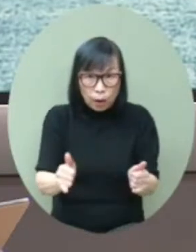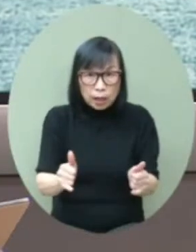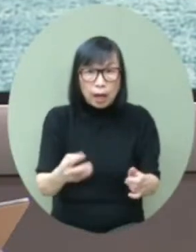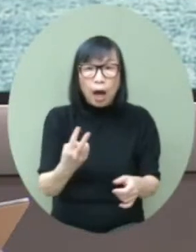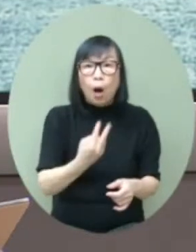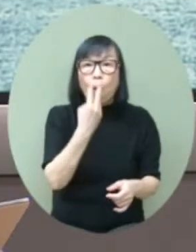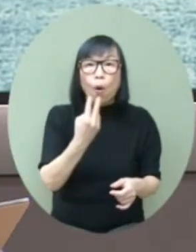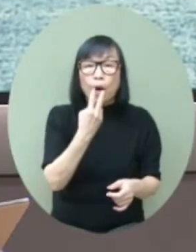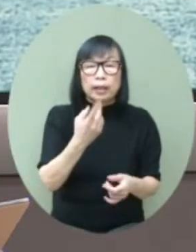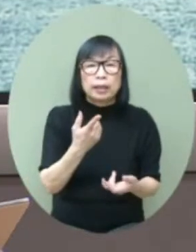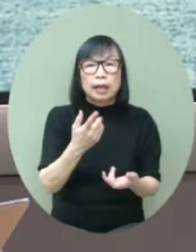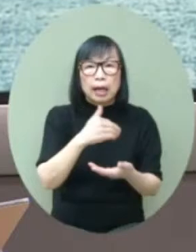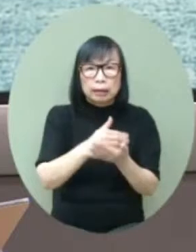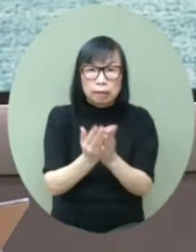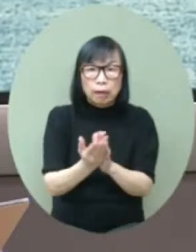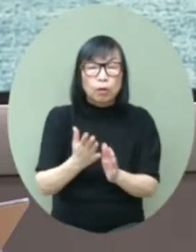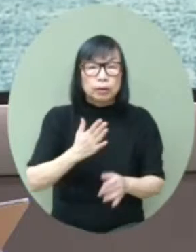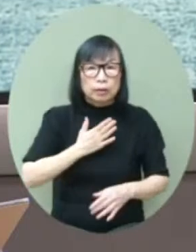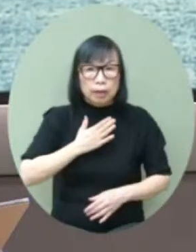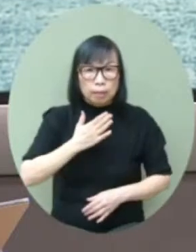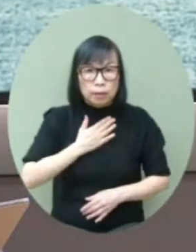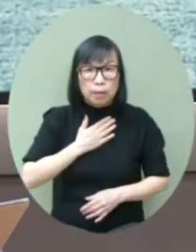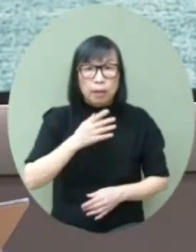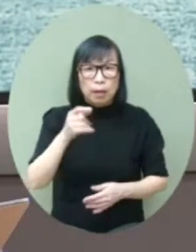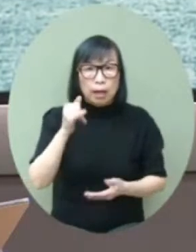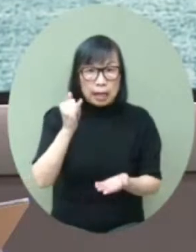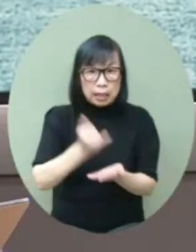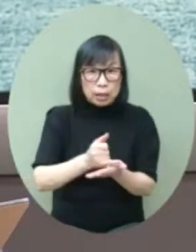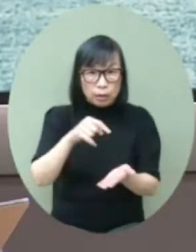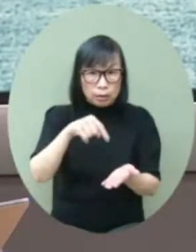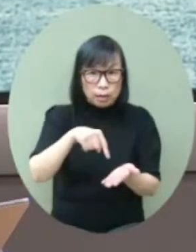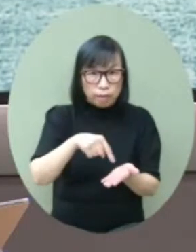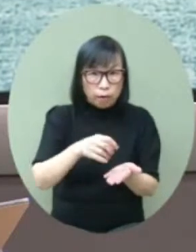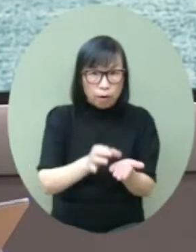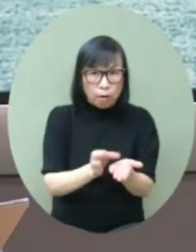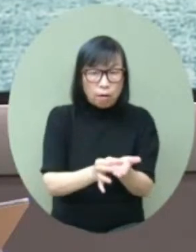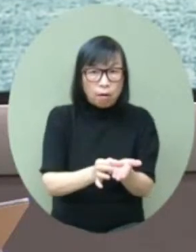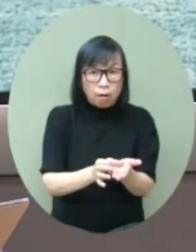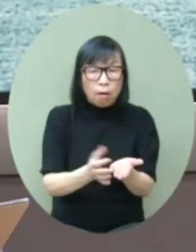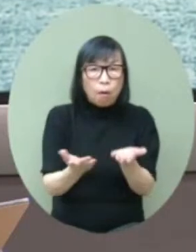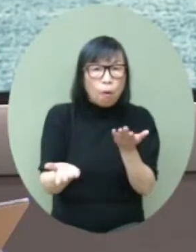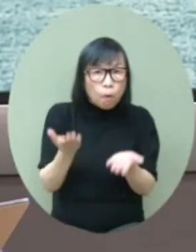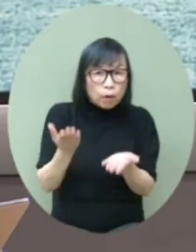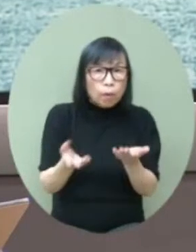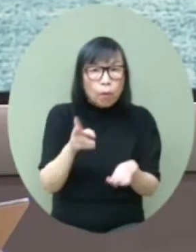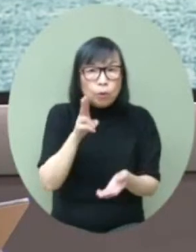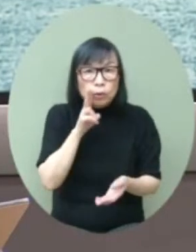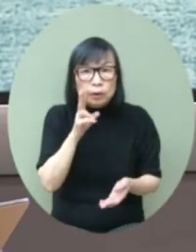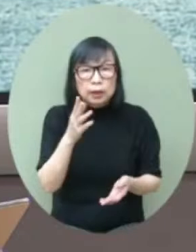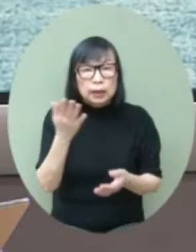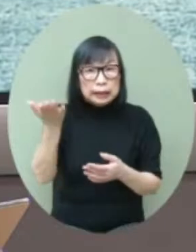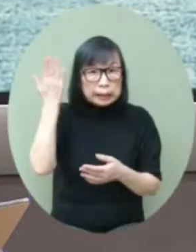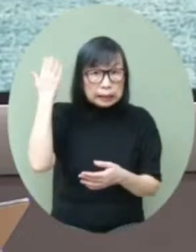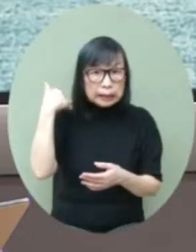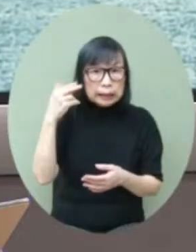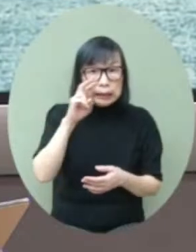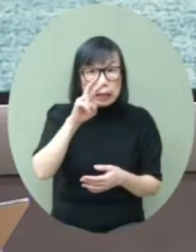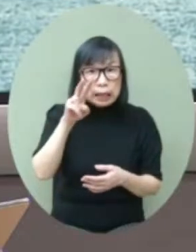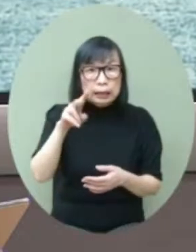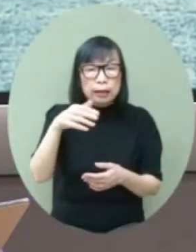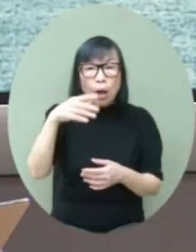seating arrangement and the airflow in the restaurant. We are worried that at that premises, as